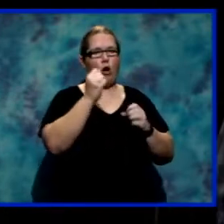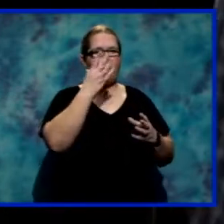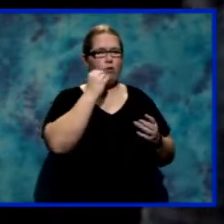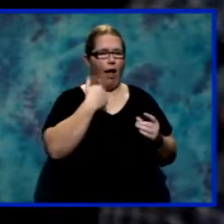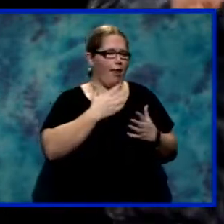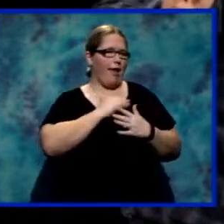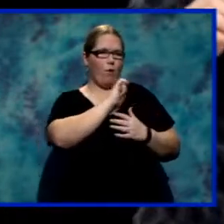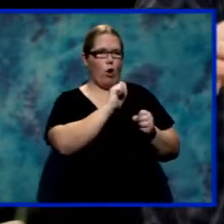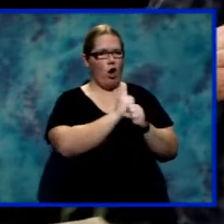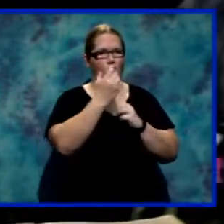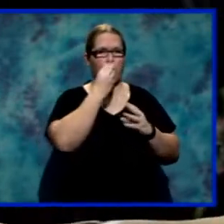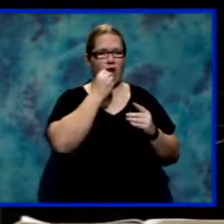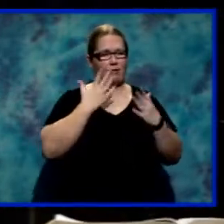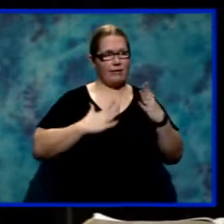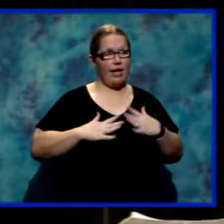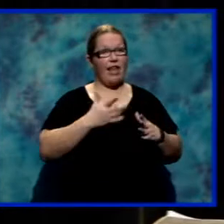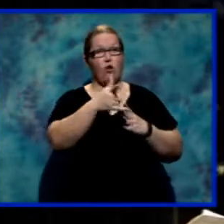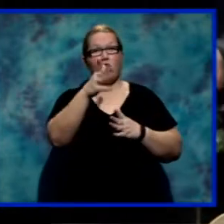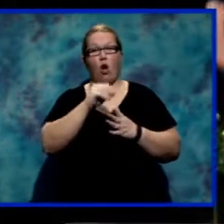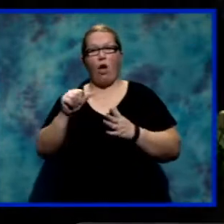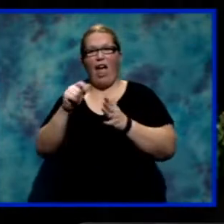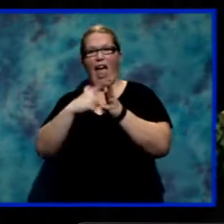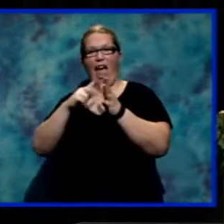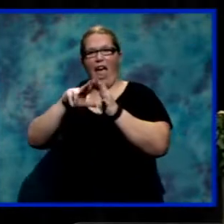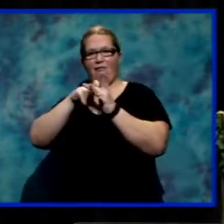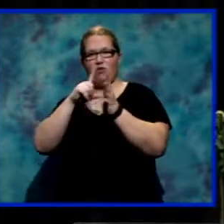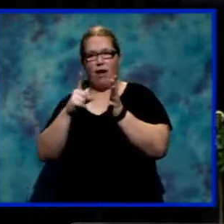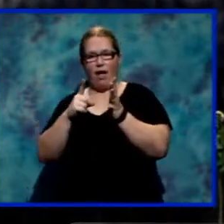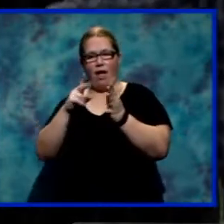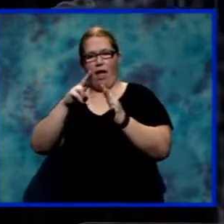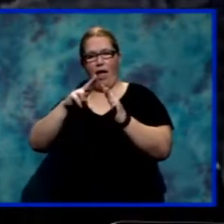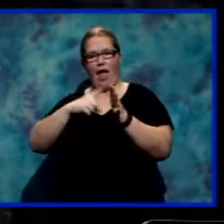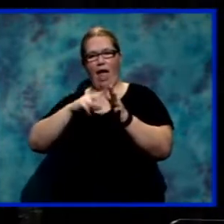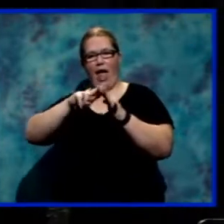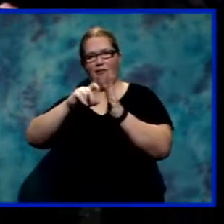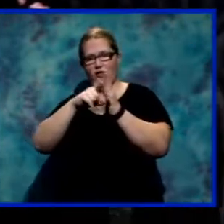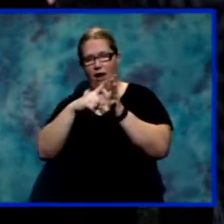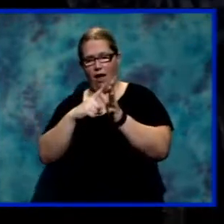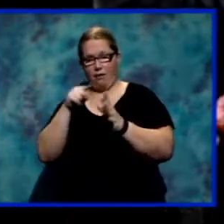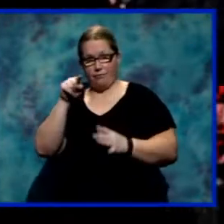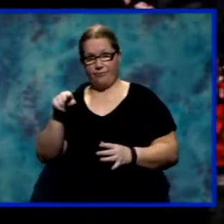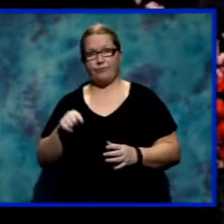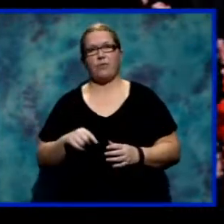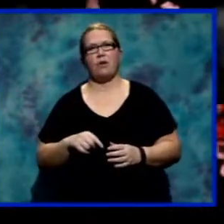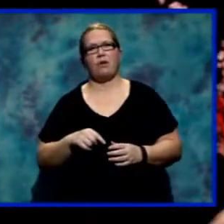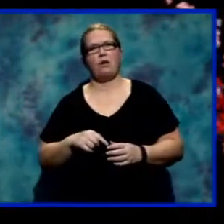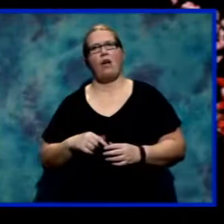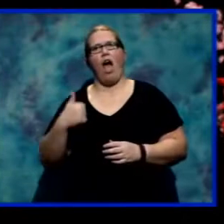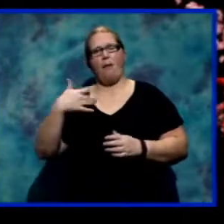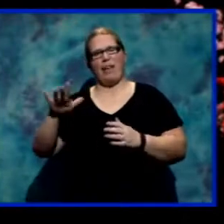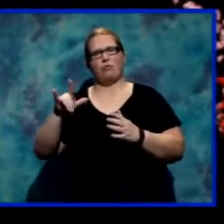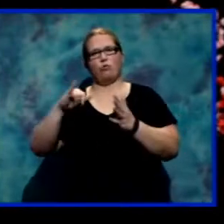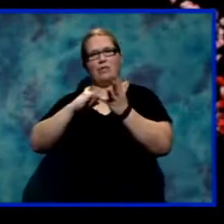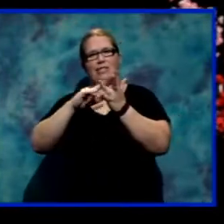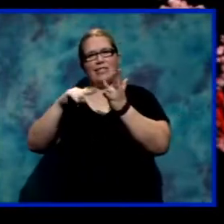skin. And you go to Africa, where I've been, well, I haven't been up to Ethiopia, but I've been to South Africa,